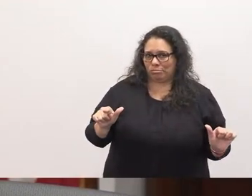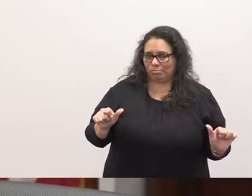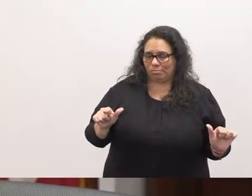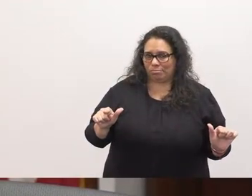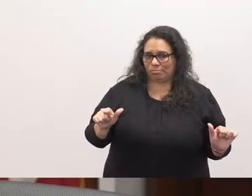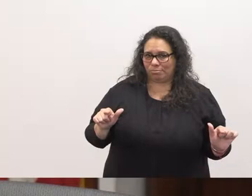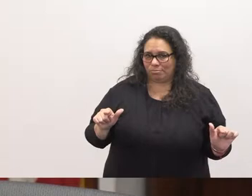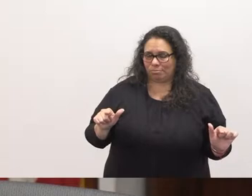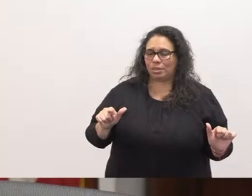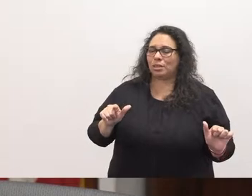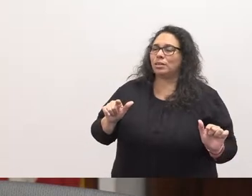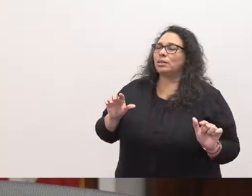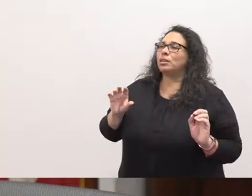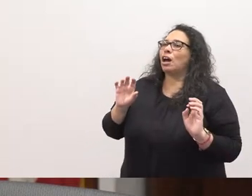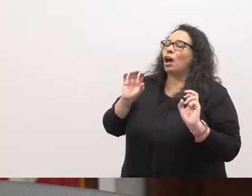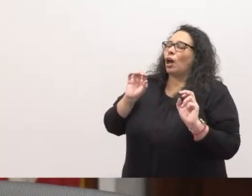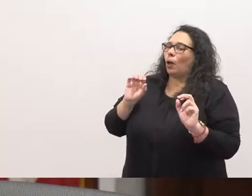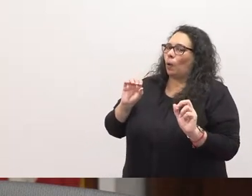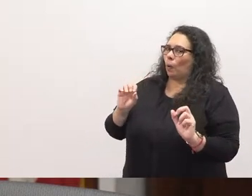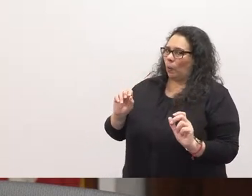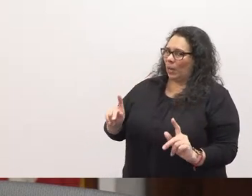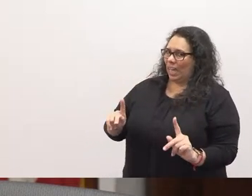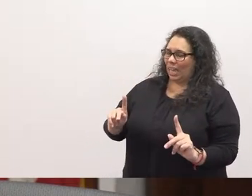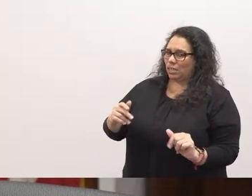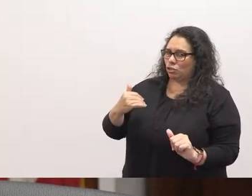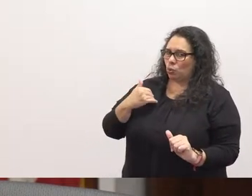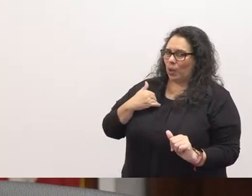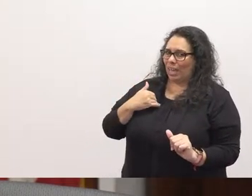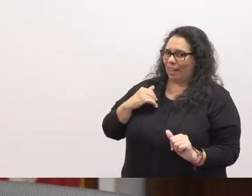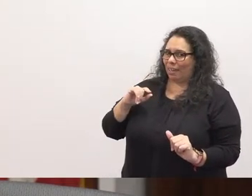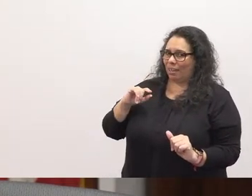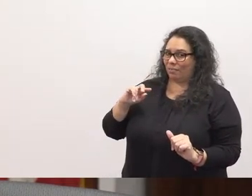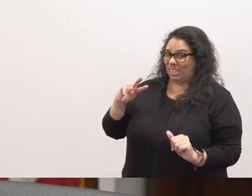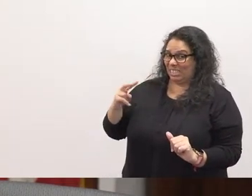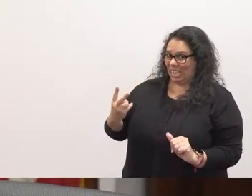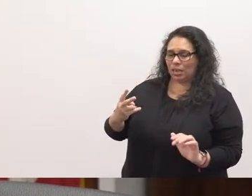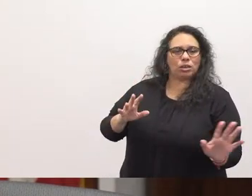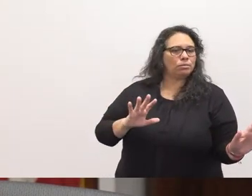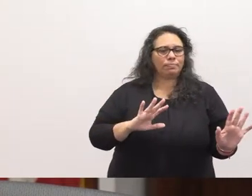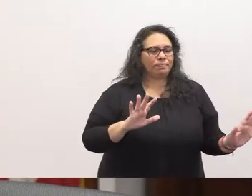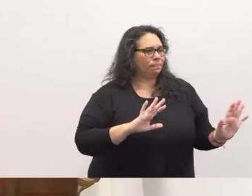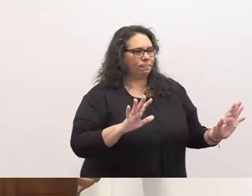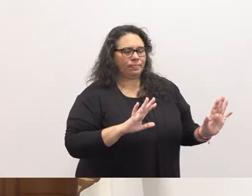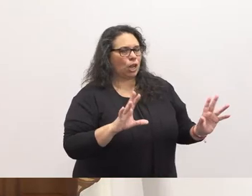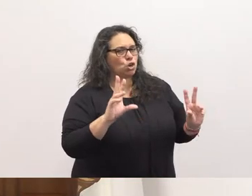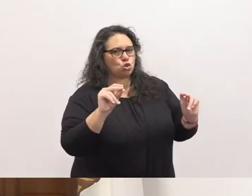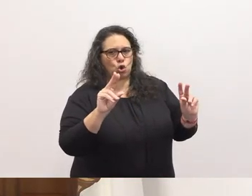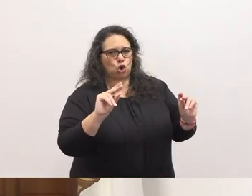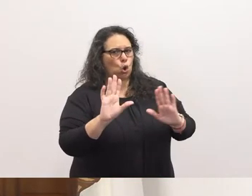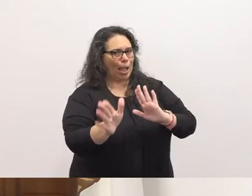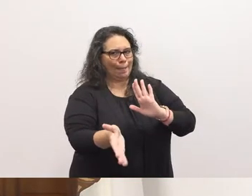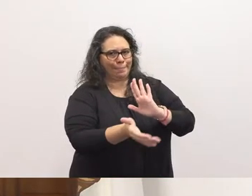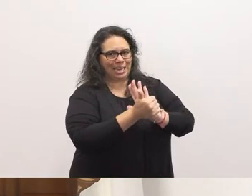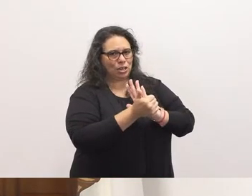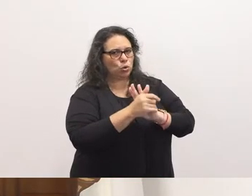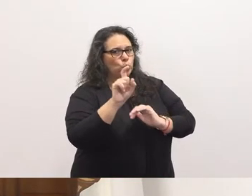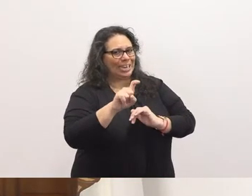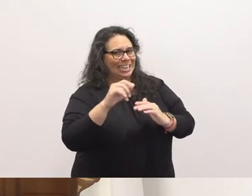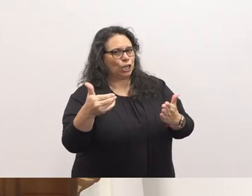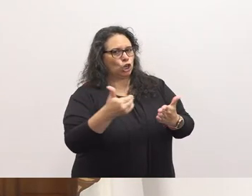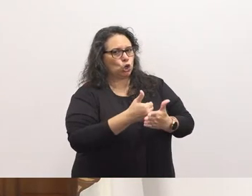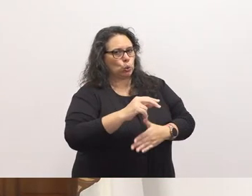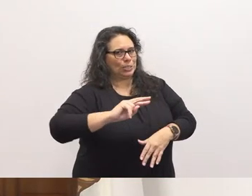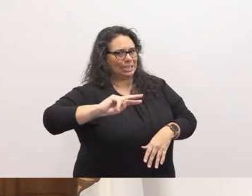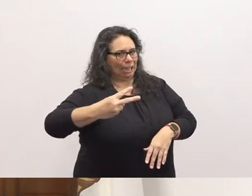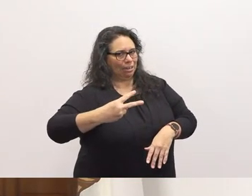Okay, and since, do we have the original second? No, with an amended motion, we need a new second. We